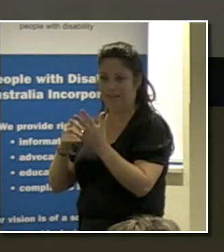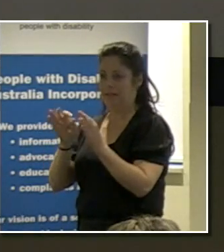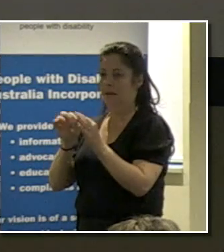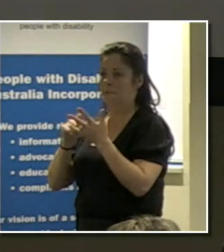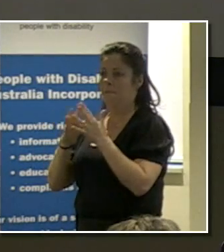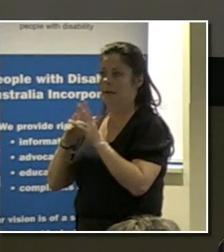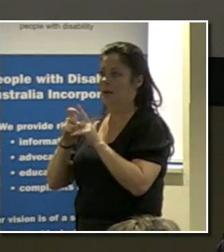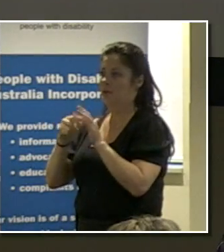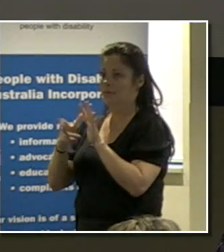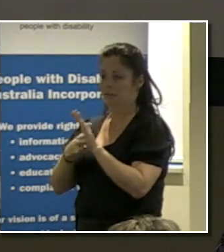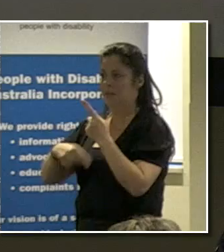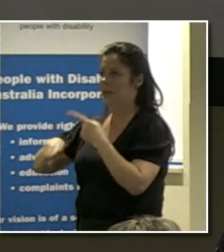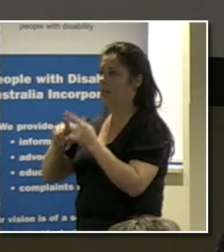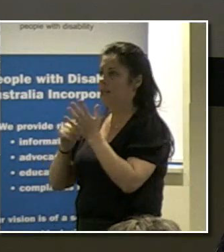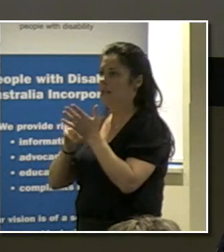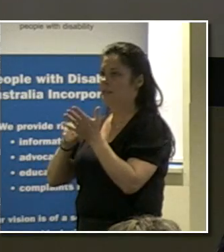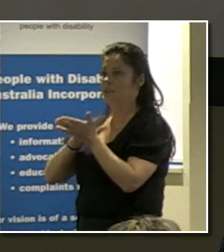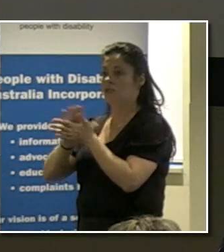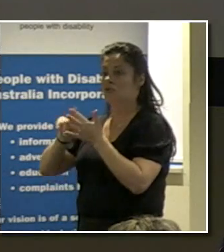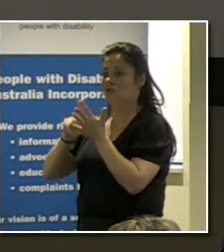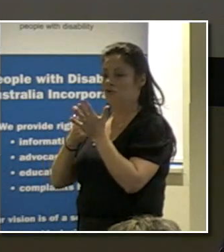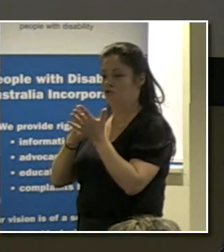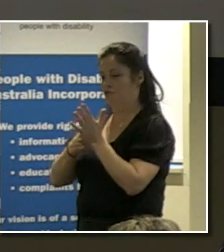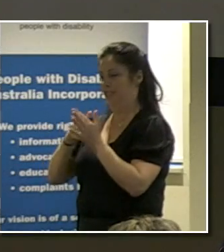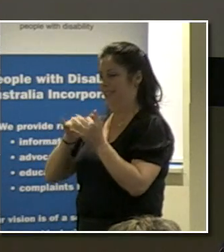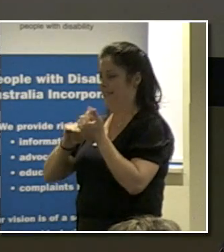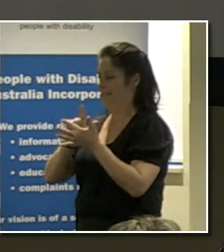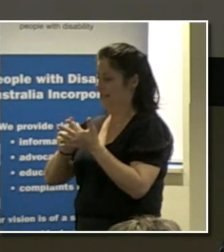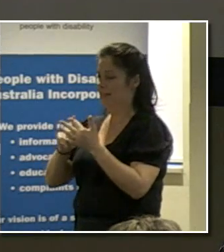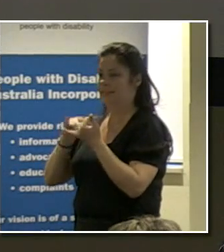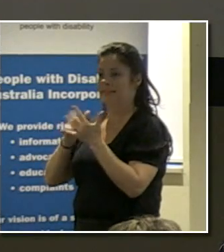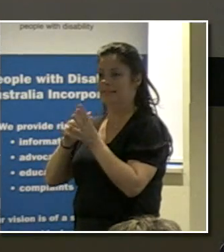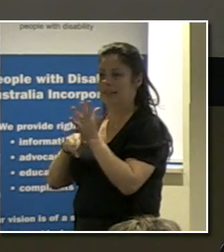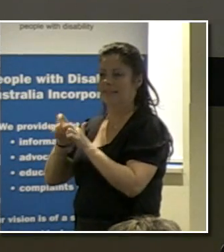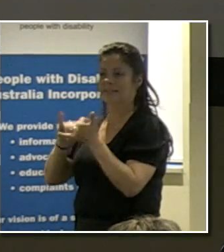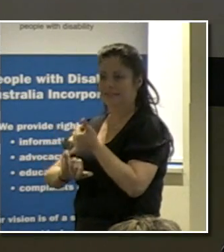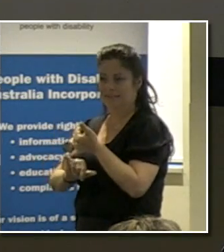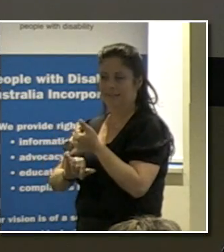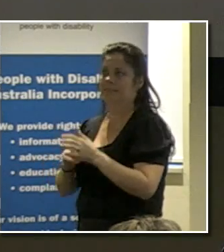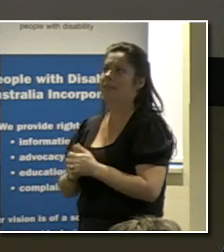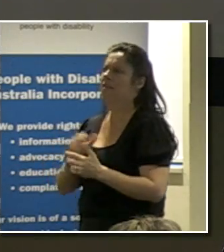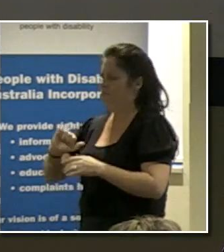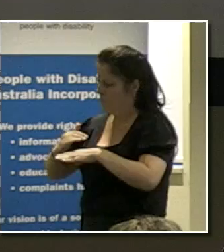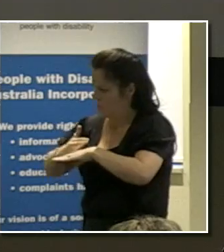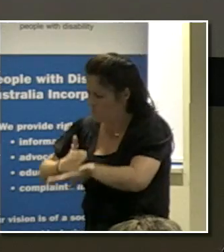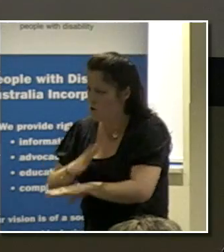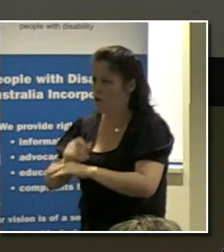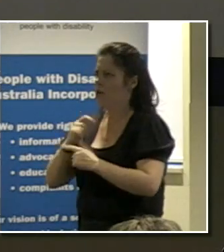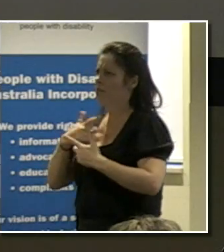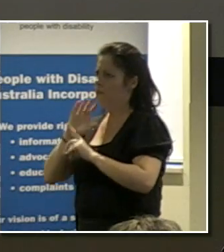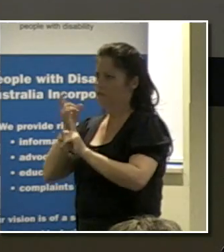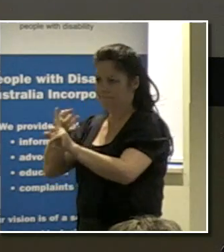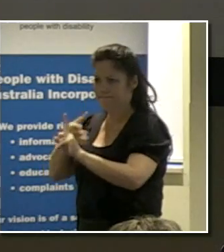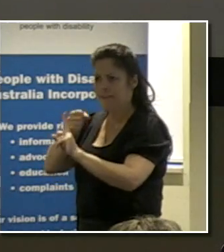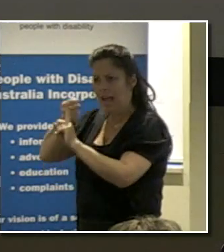Sands, for their leadership of the organisation, for their cooperation, individual work and labours on advocacy